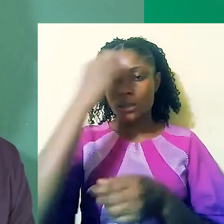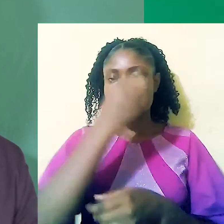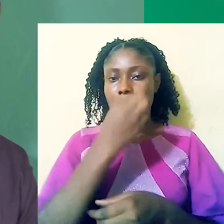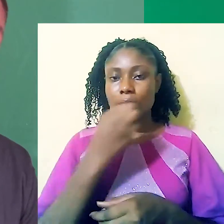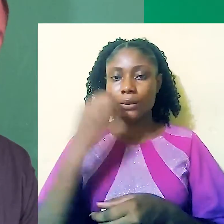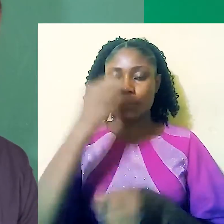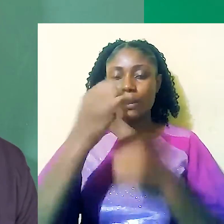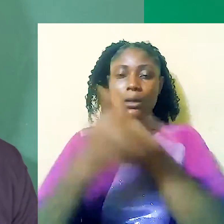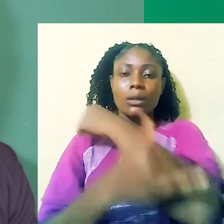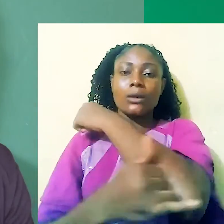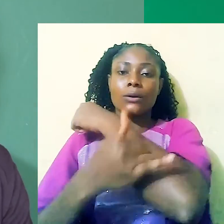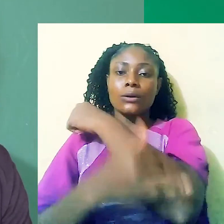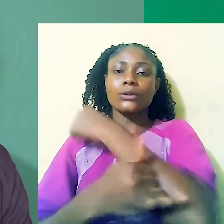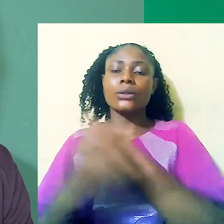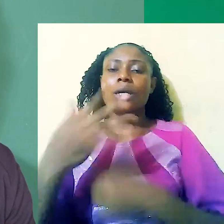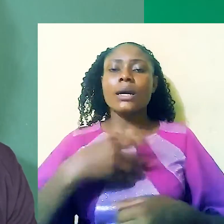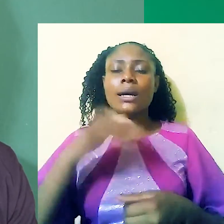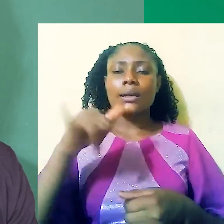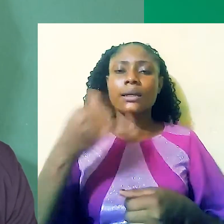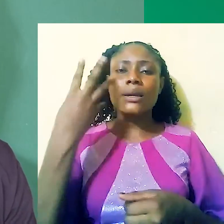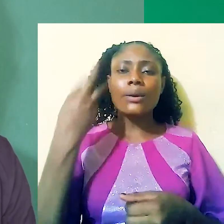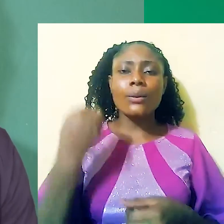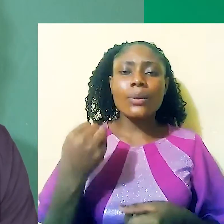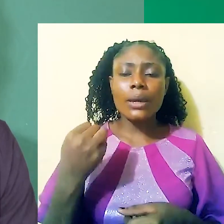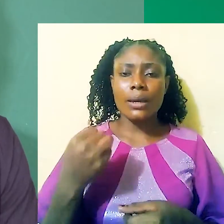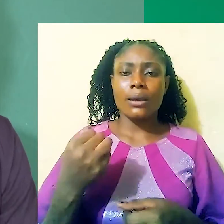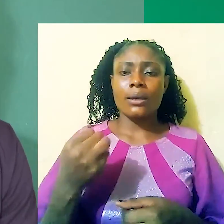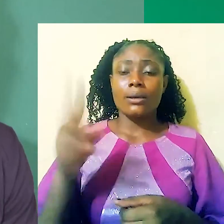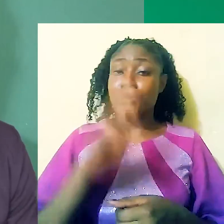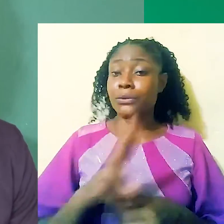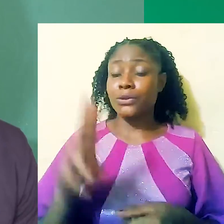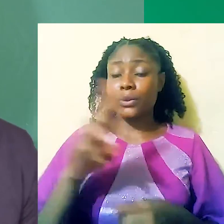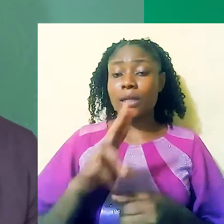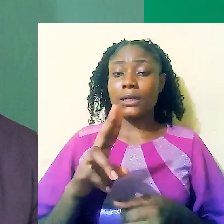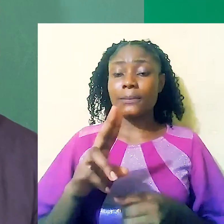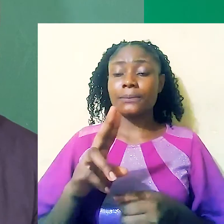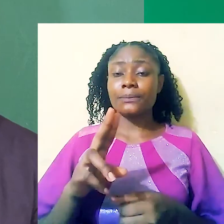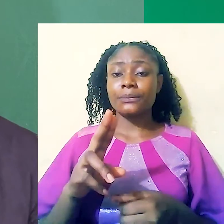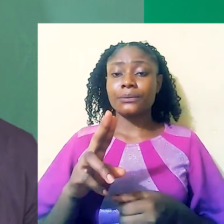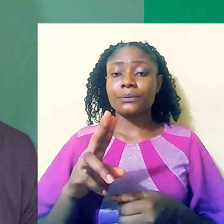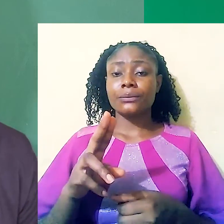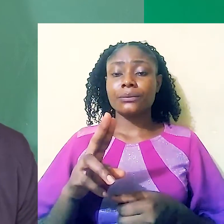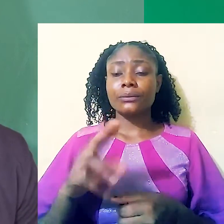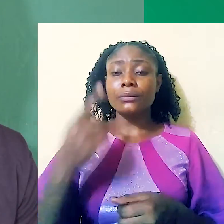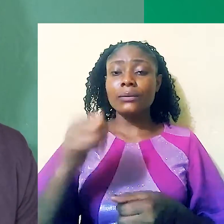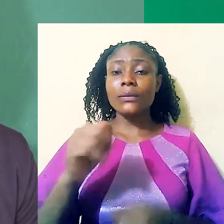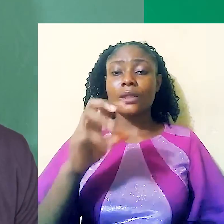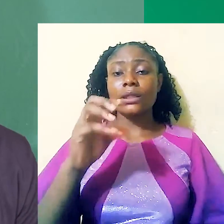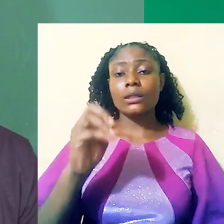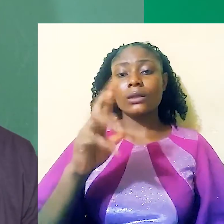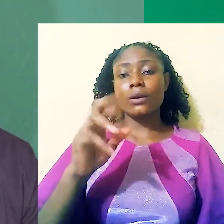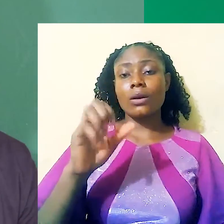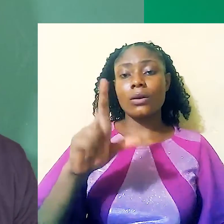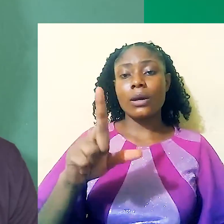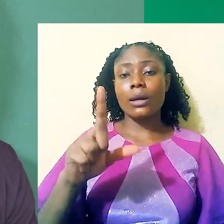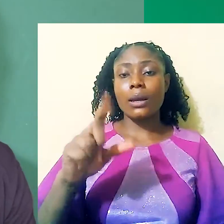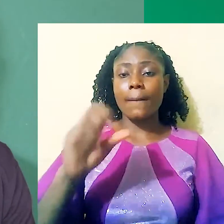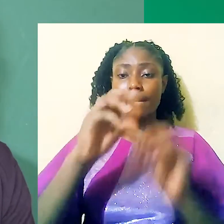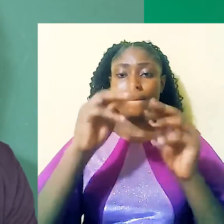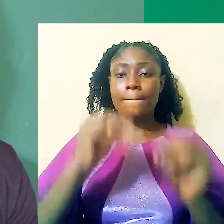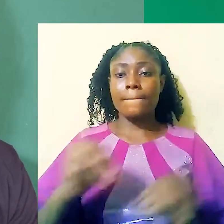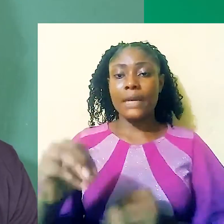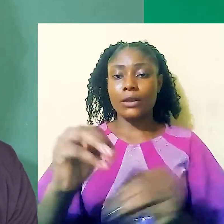in European countries, and they were usually using